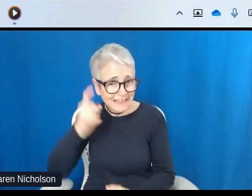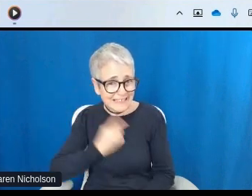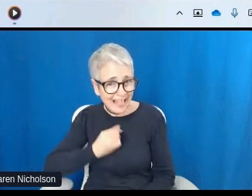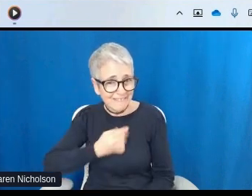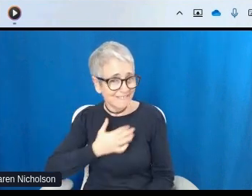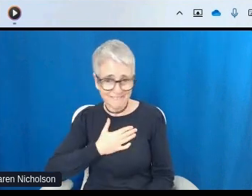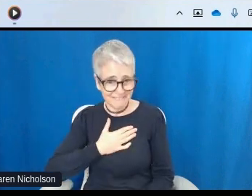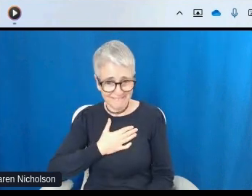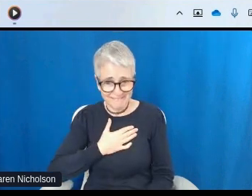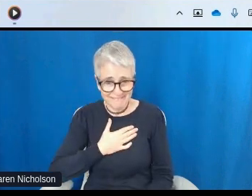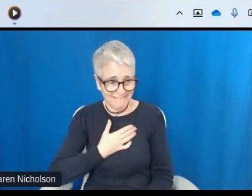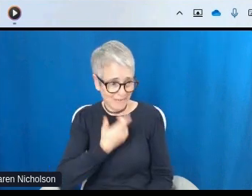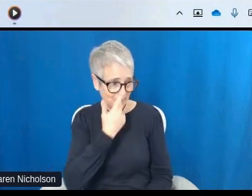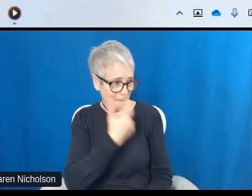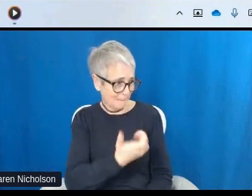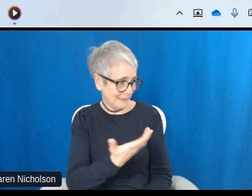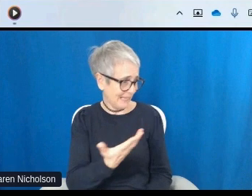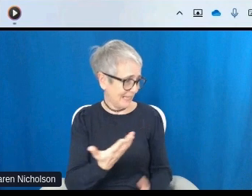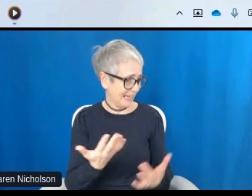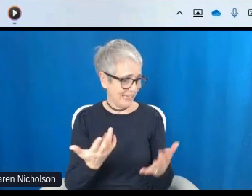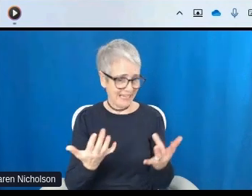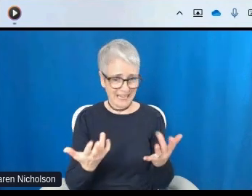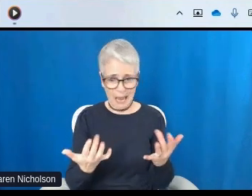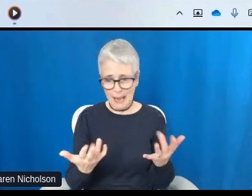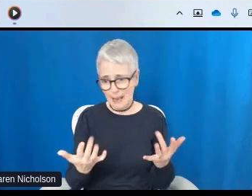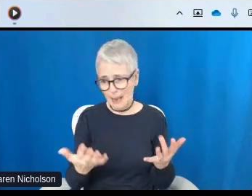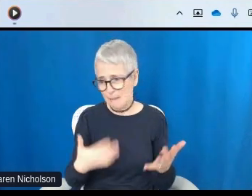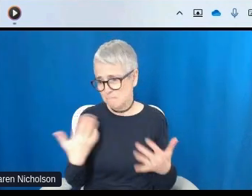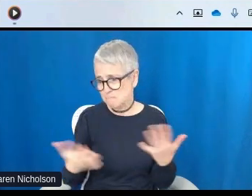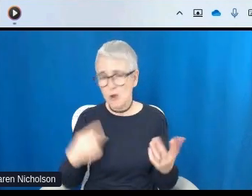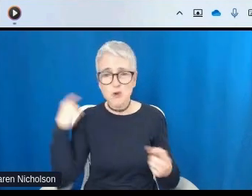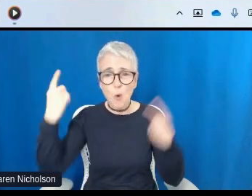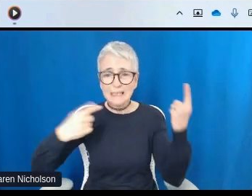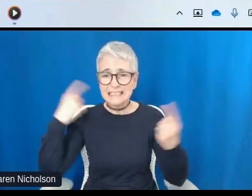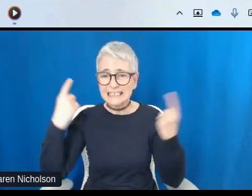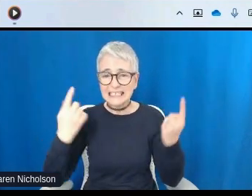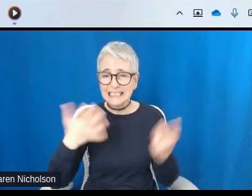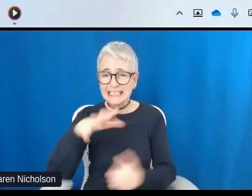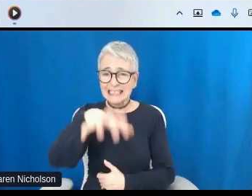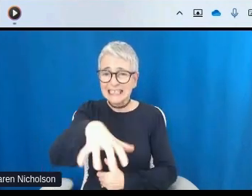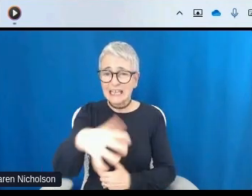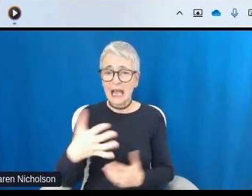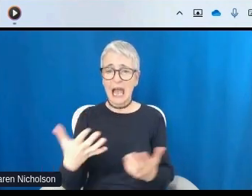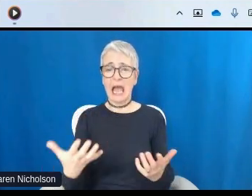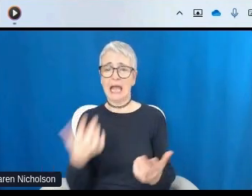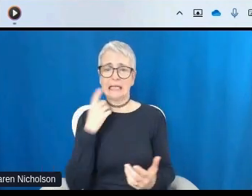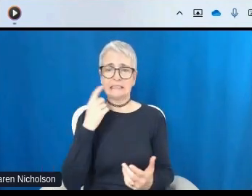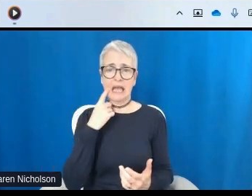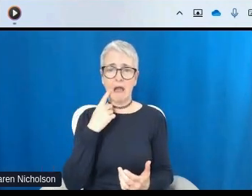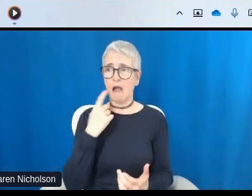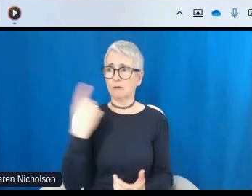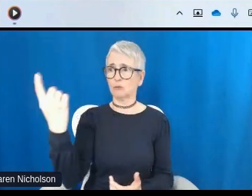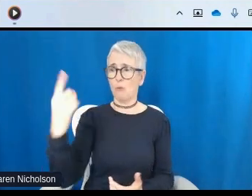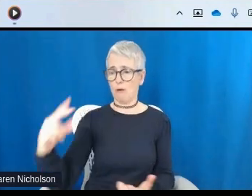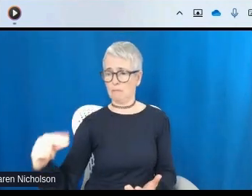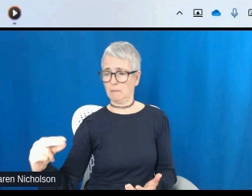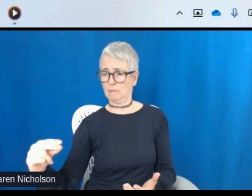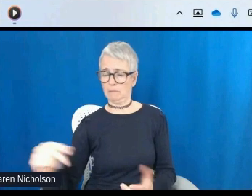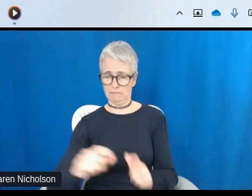imagine situational examples where perhaps you're in a noisy environment and need to turn captions on. You can very quickly do that